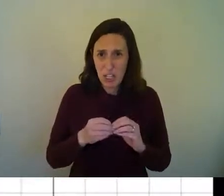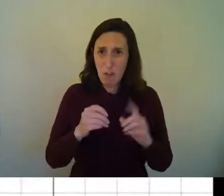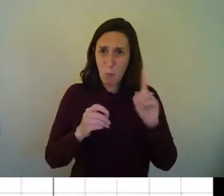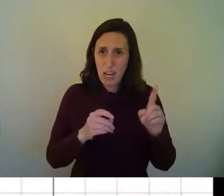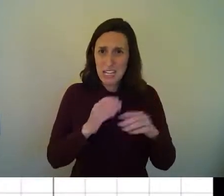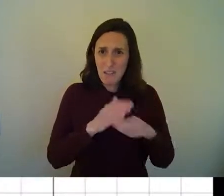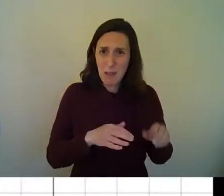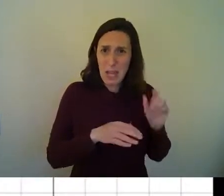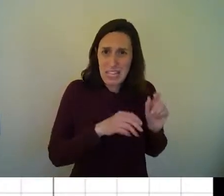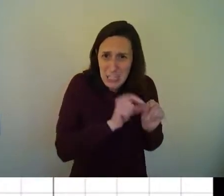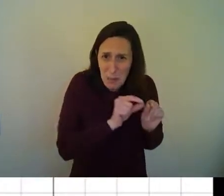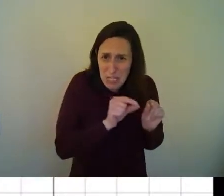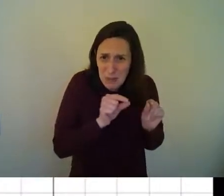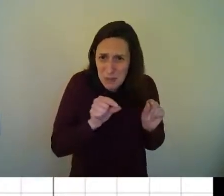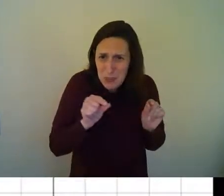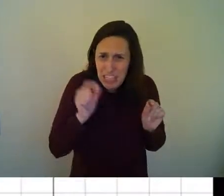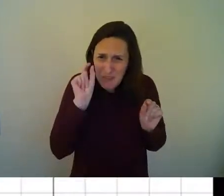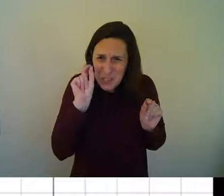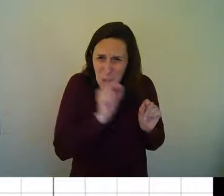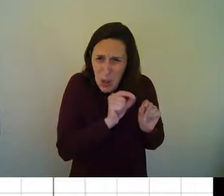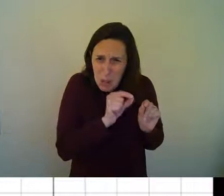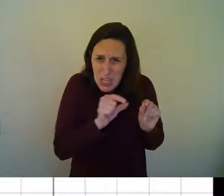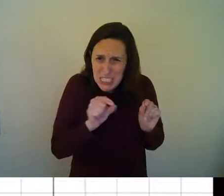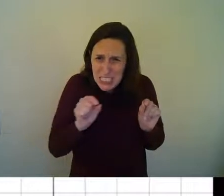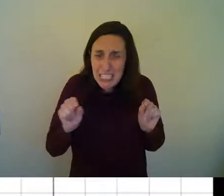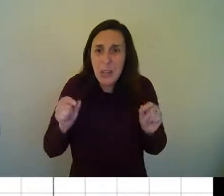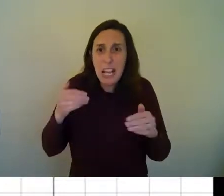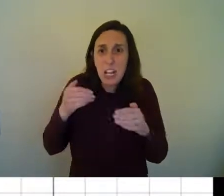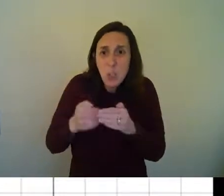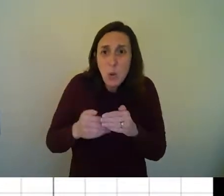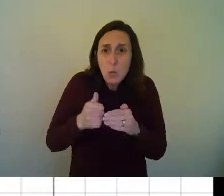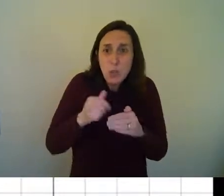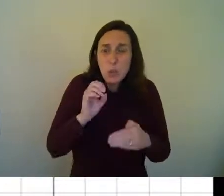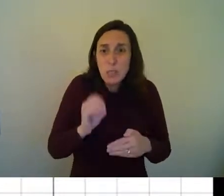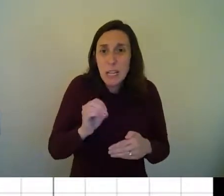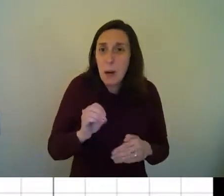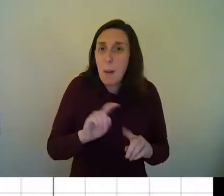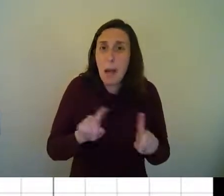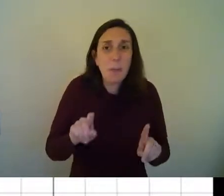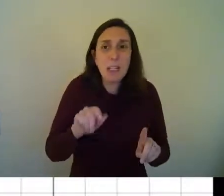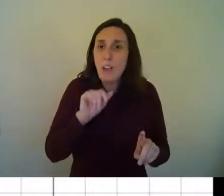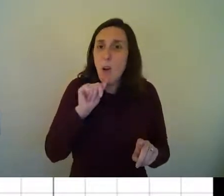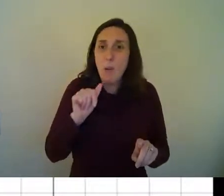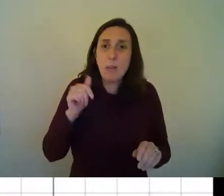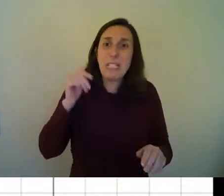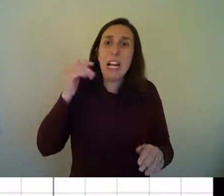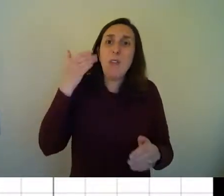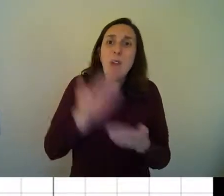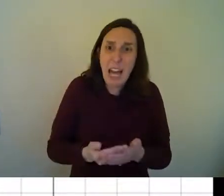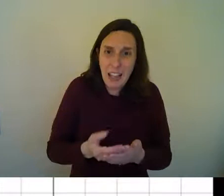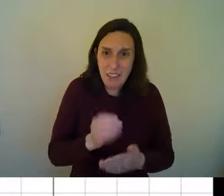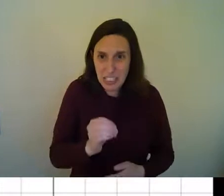parts. Each part gets smaller and smaller and smaller. We get closer to 0, but we never get